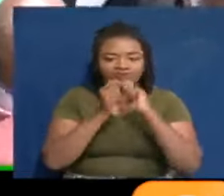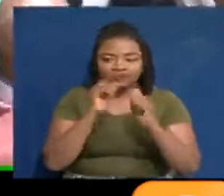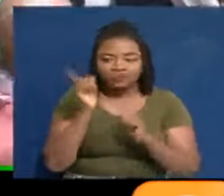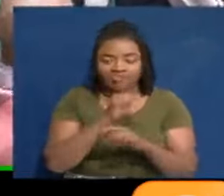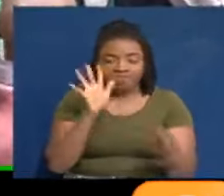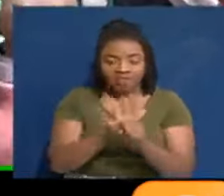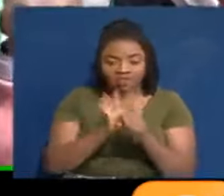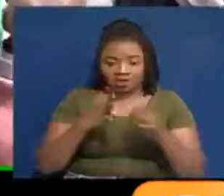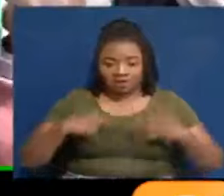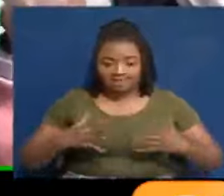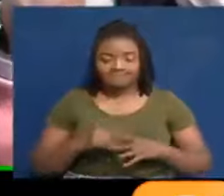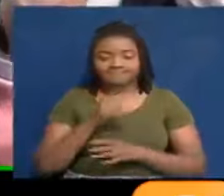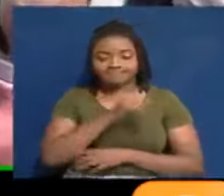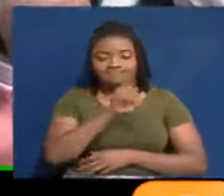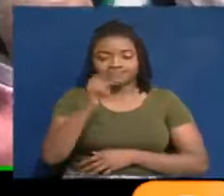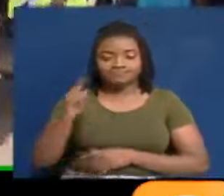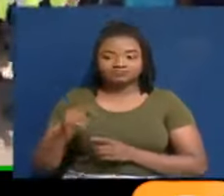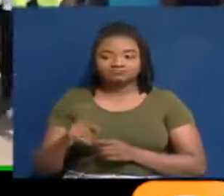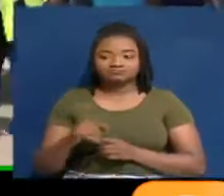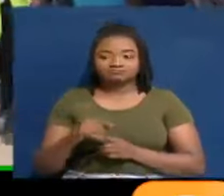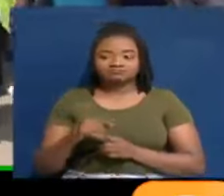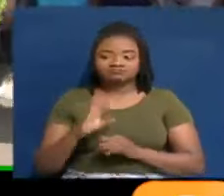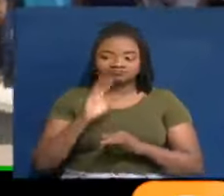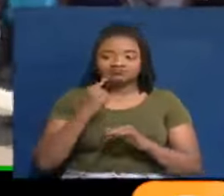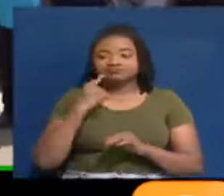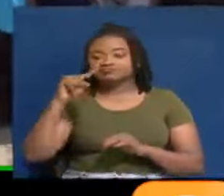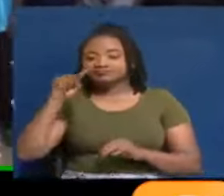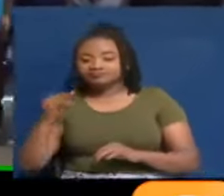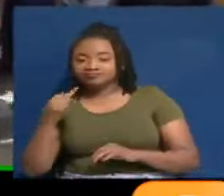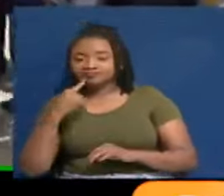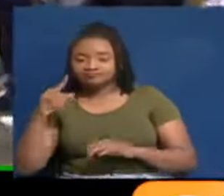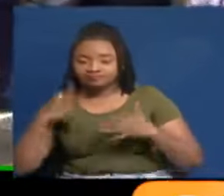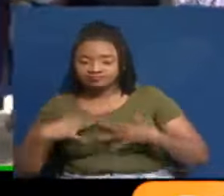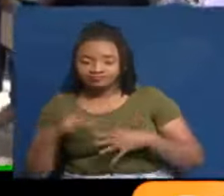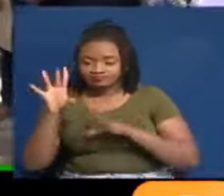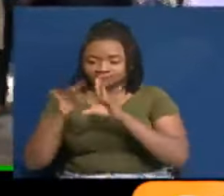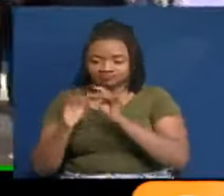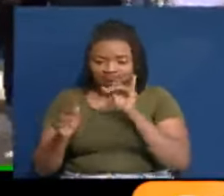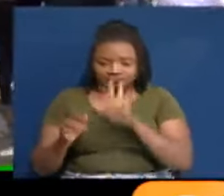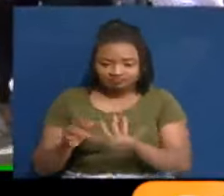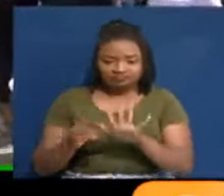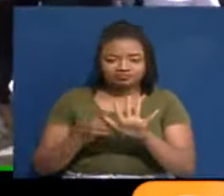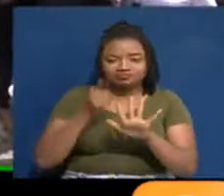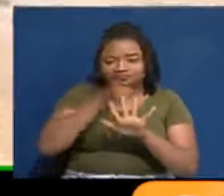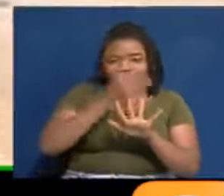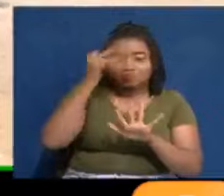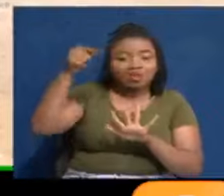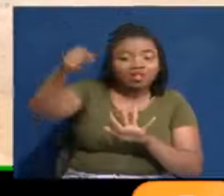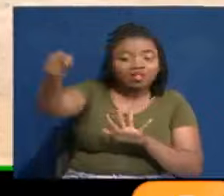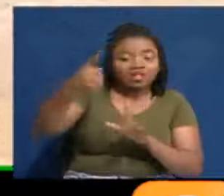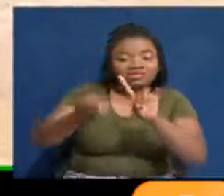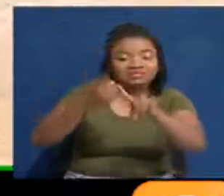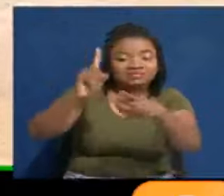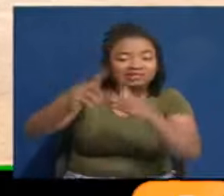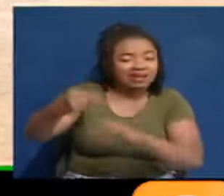are flopped, unfortunately. You find that out of maybe 100 people interviewed, 5 are taken because of the standards are very high. You know, this